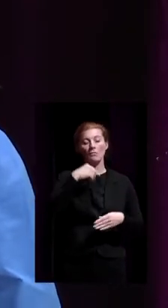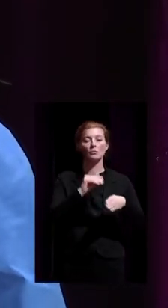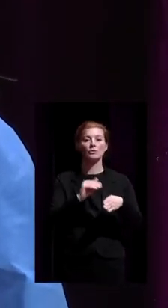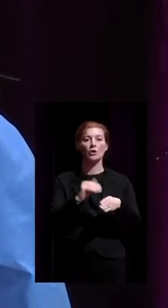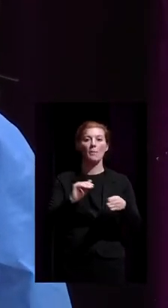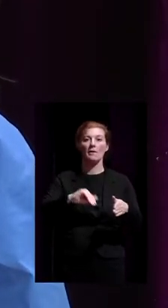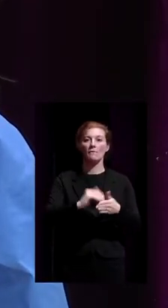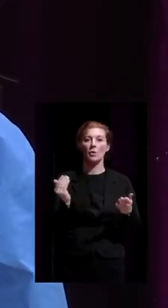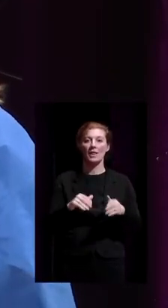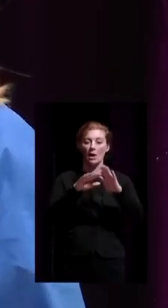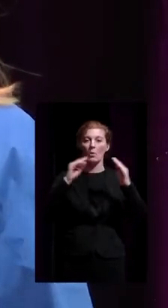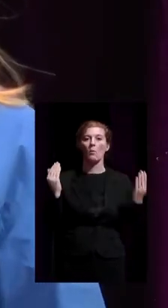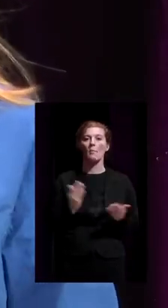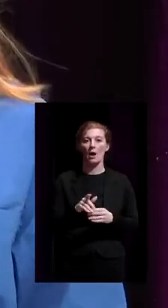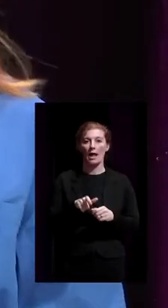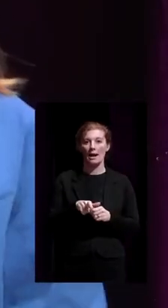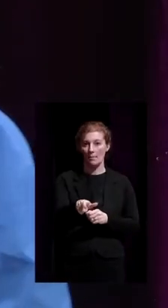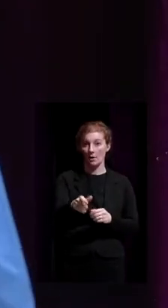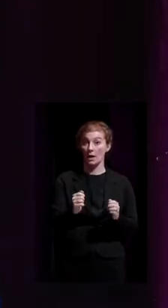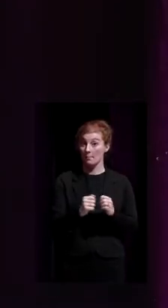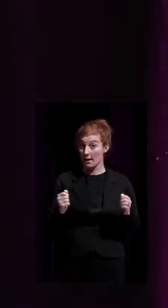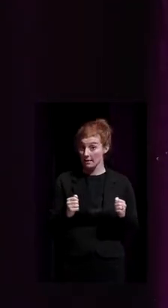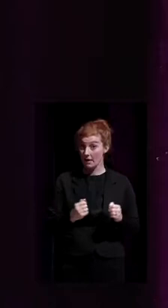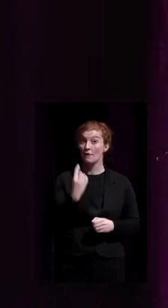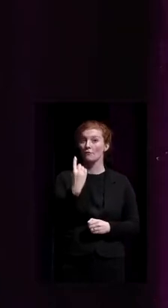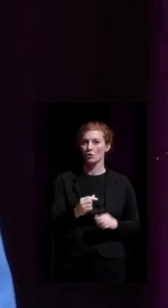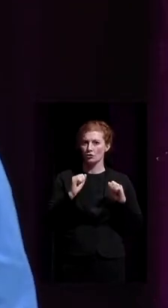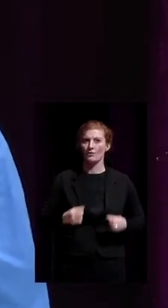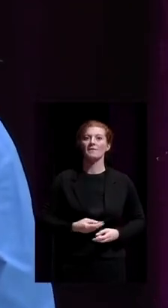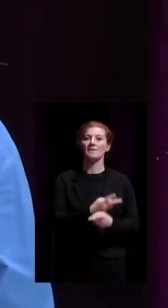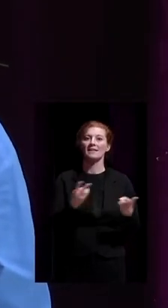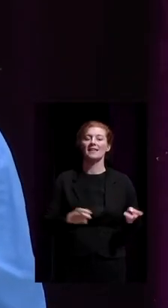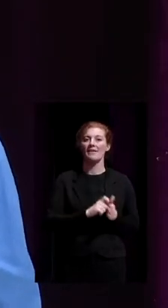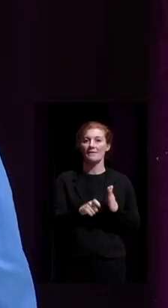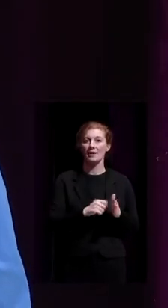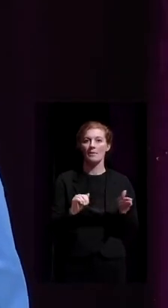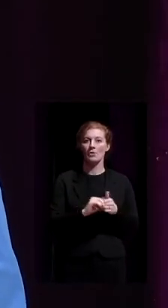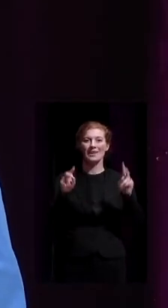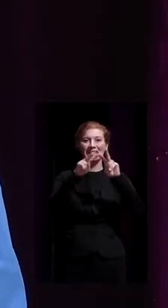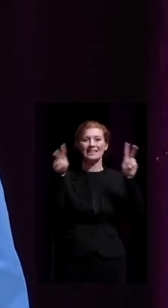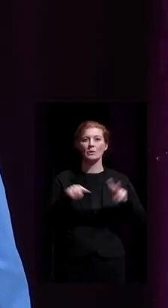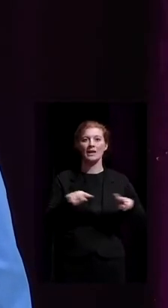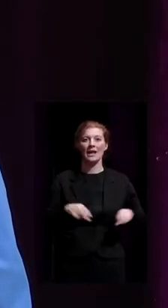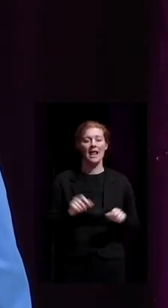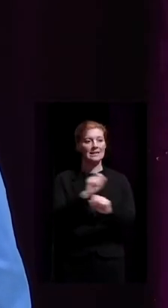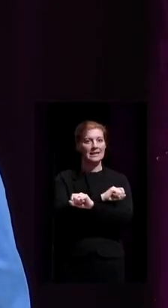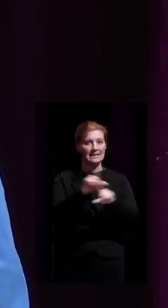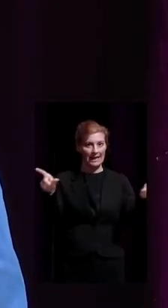här globala rapporten. Men innan dess så ska vi visa en film från den internationella